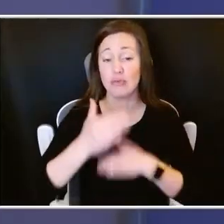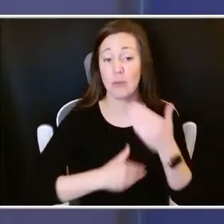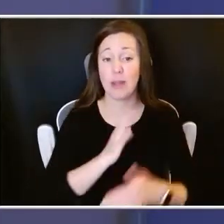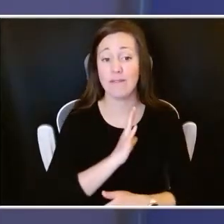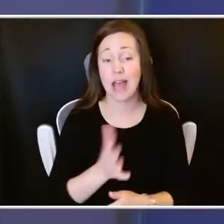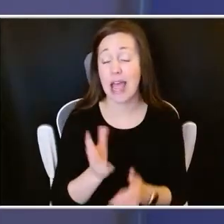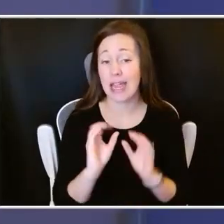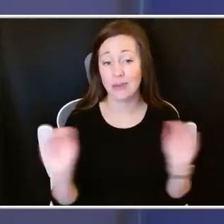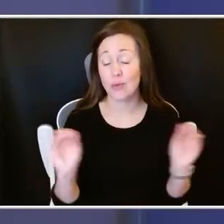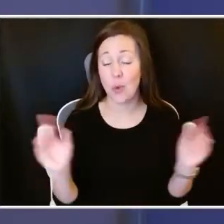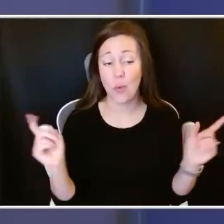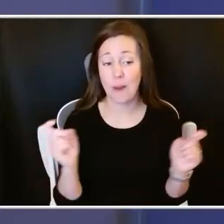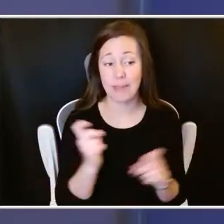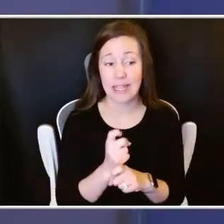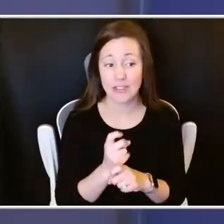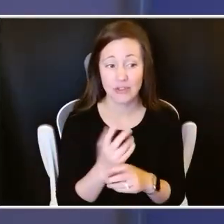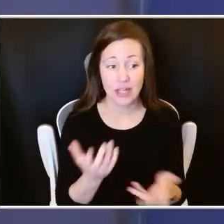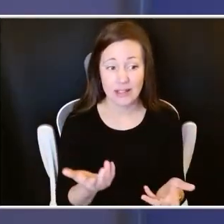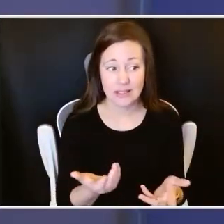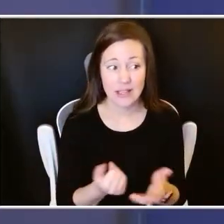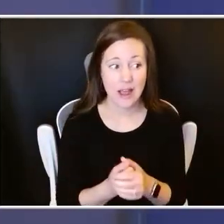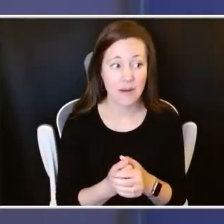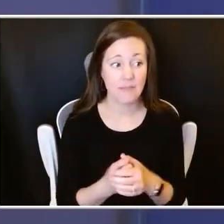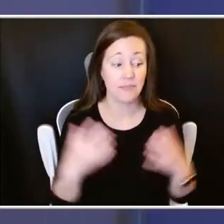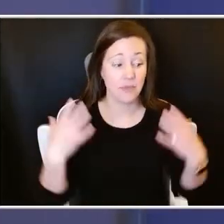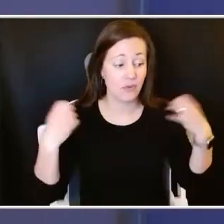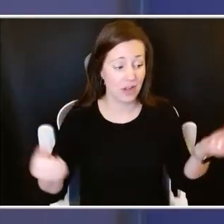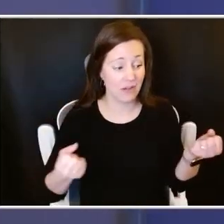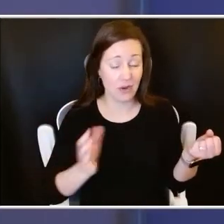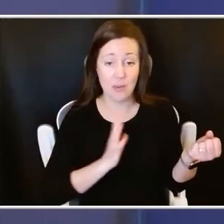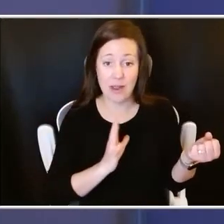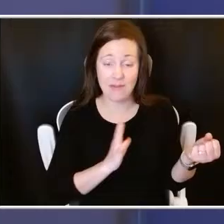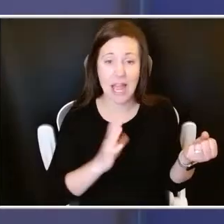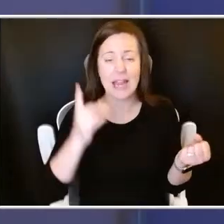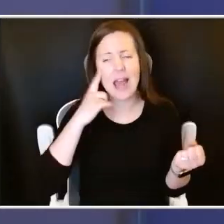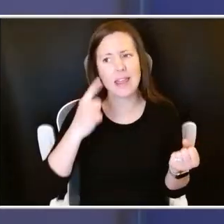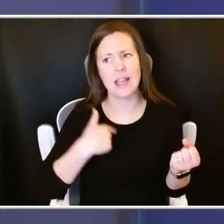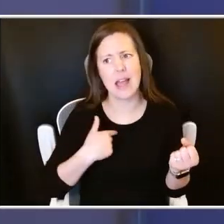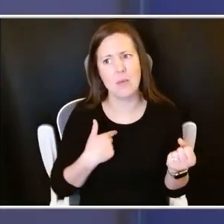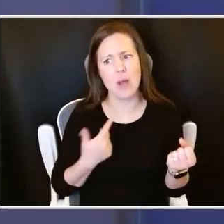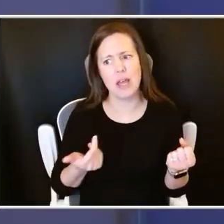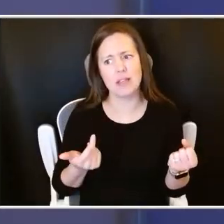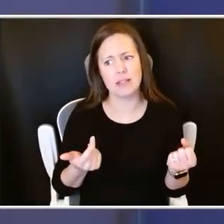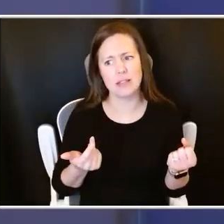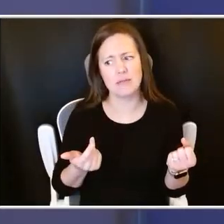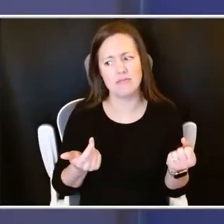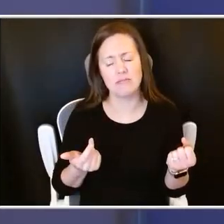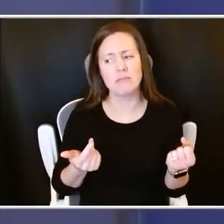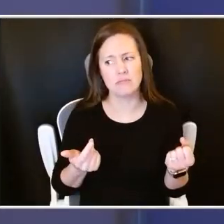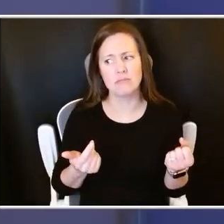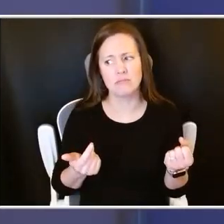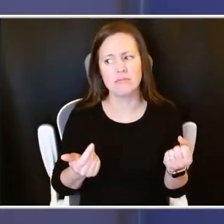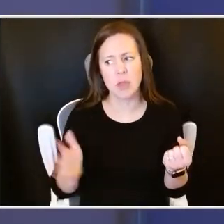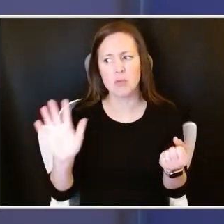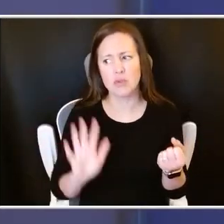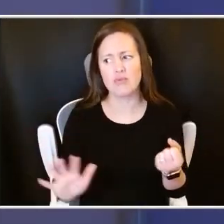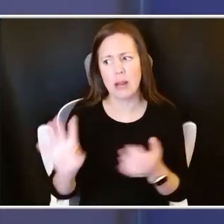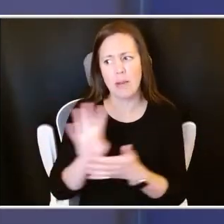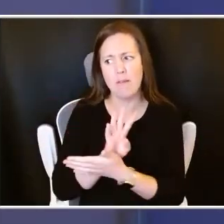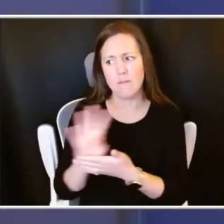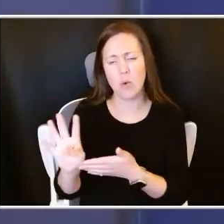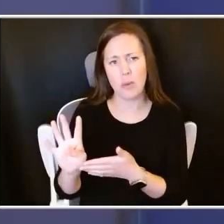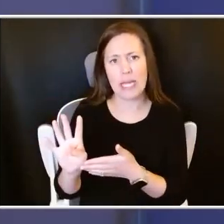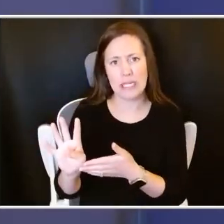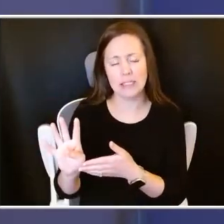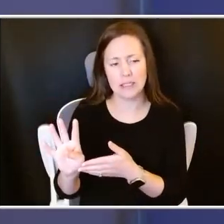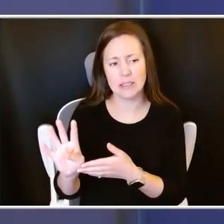complications. Recovery went fine. I think I was right at the window of time was about 4 weeks. That was my cutoff.